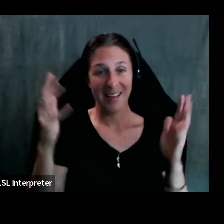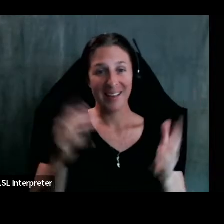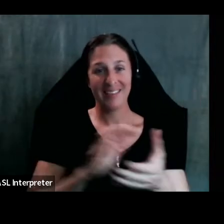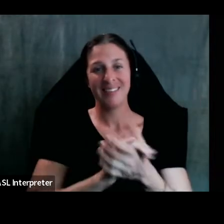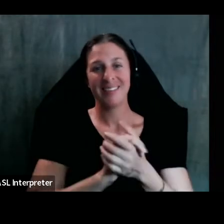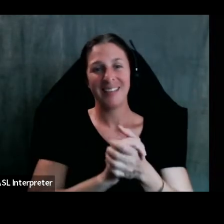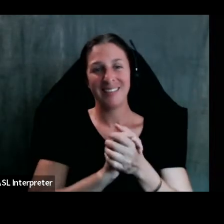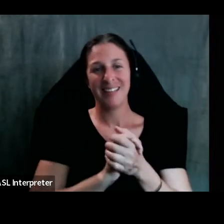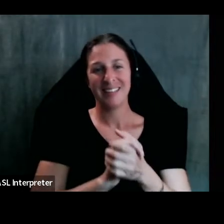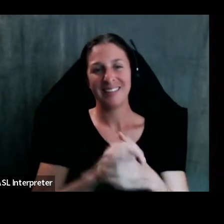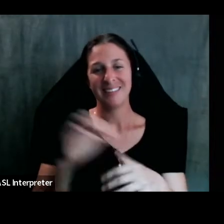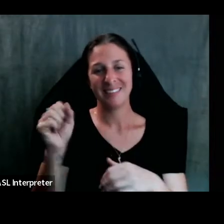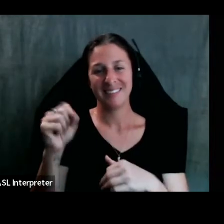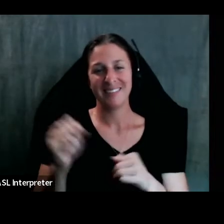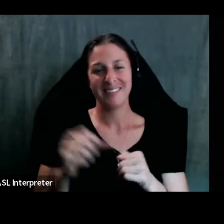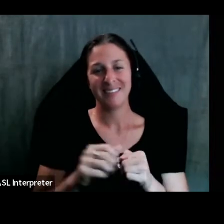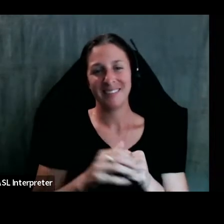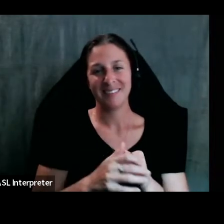Yeah.